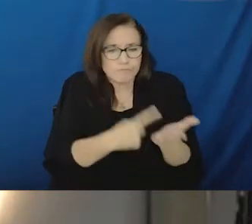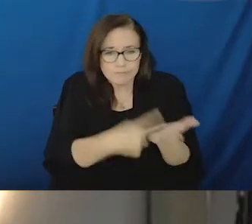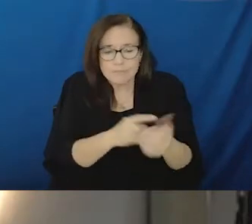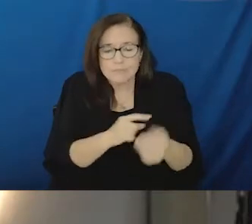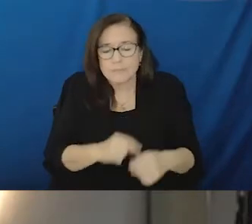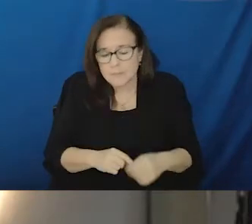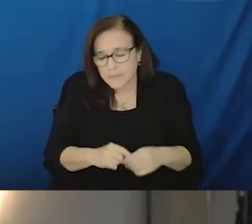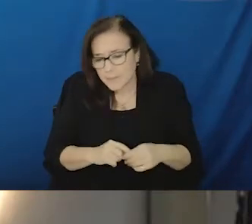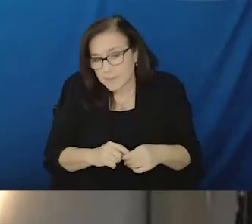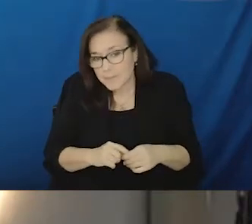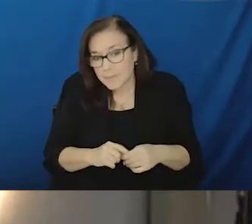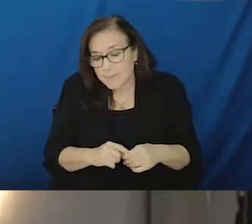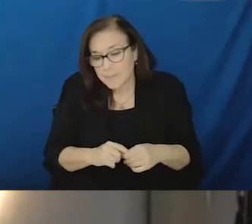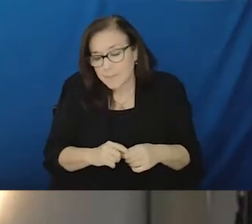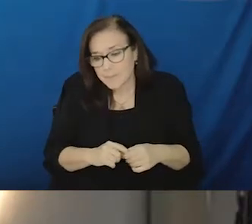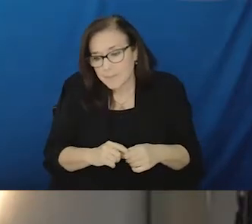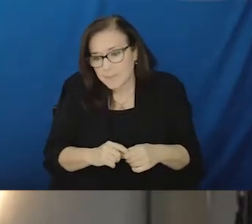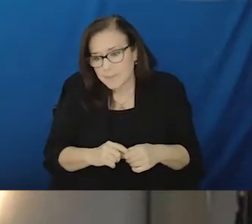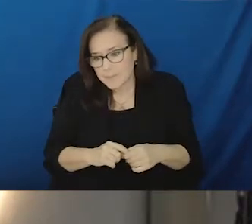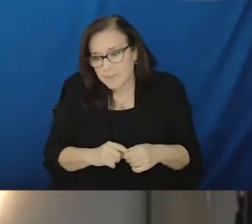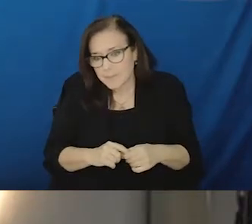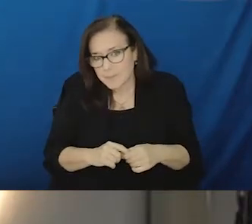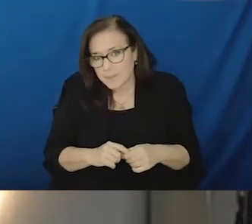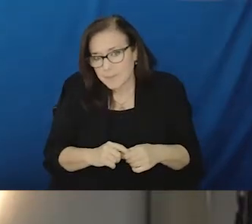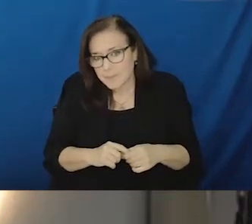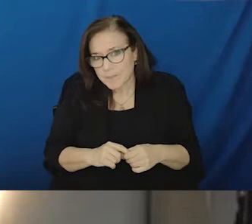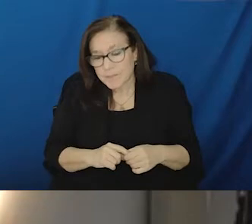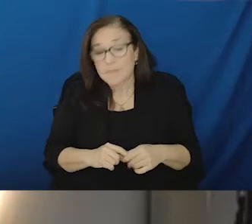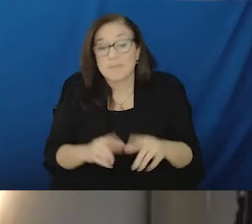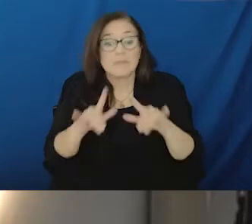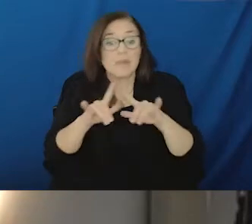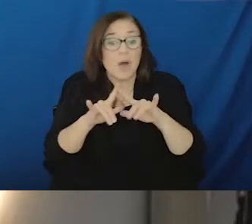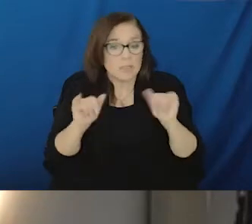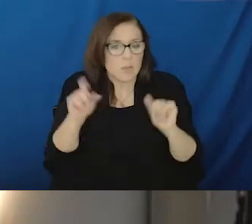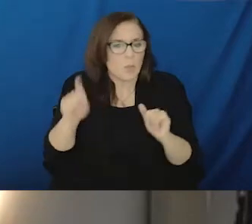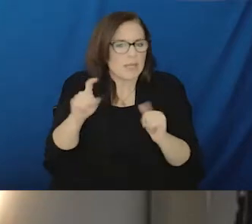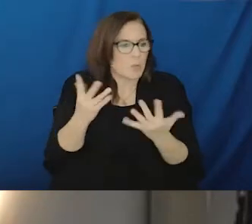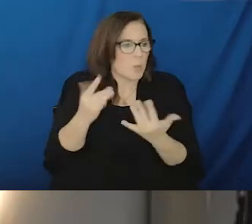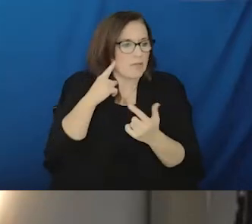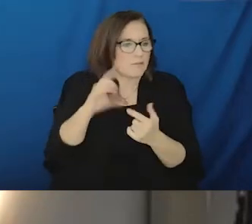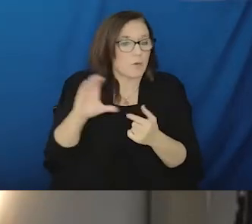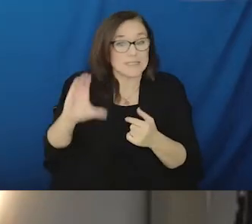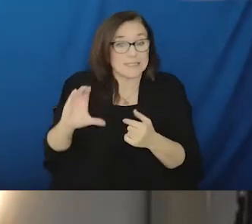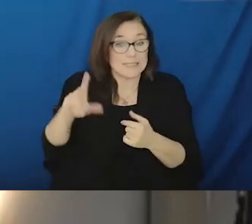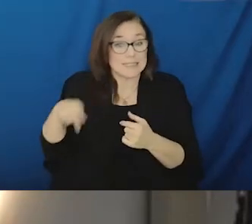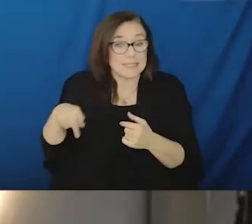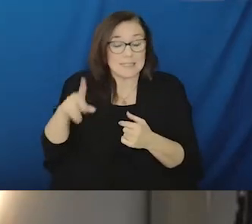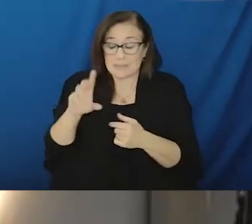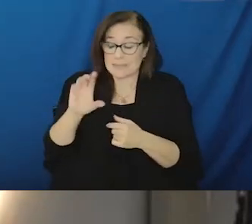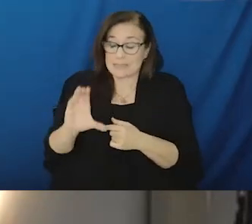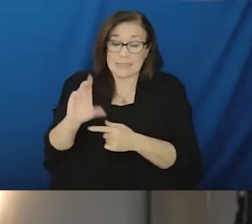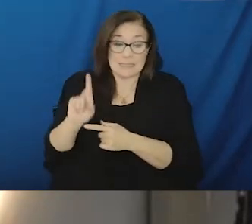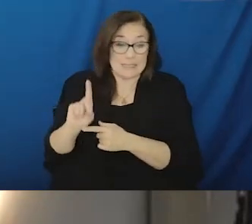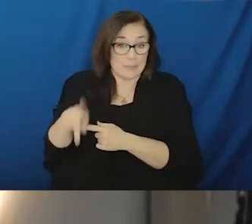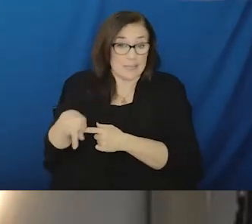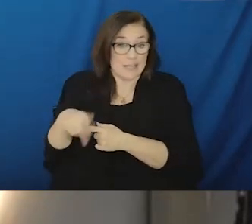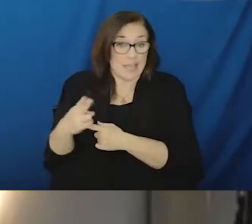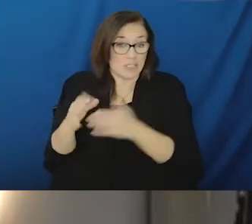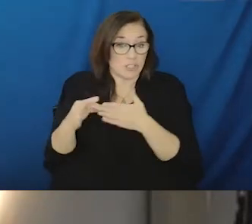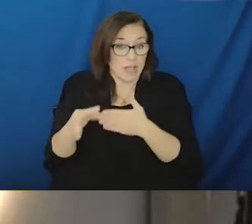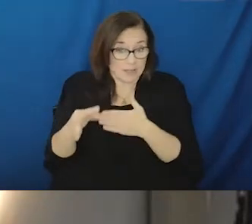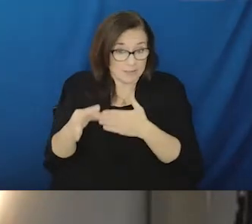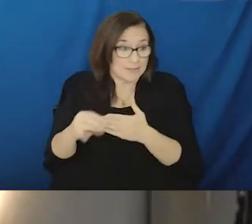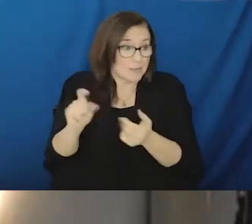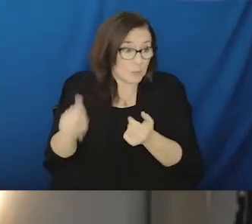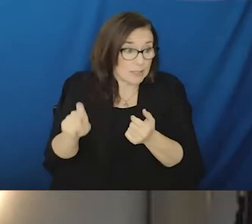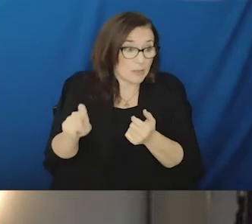just mark that we also need to wait for CDPH to give us that guidance. We will look at the staffing impacts